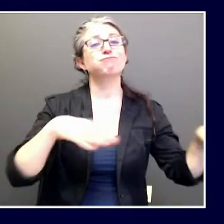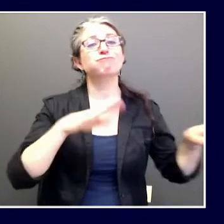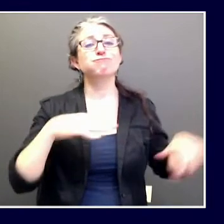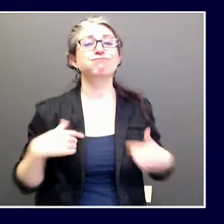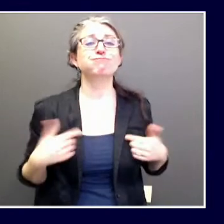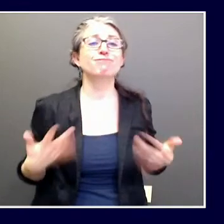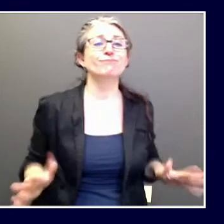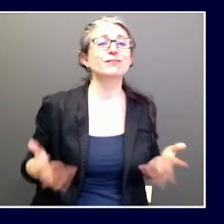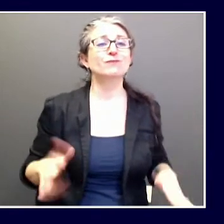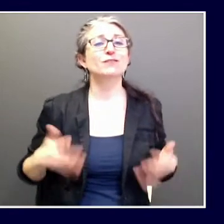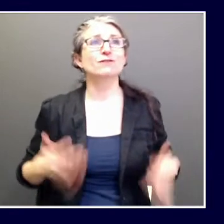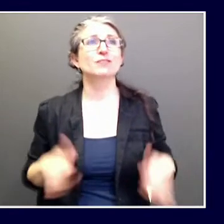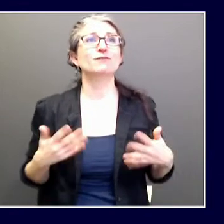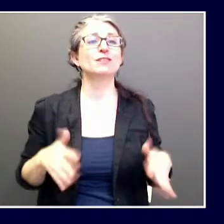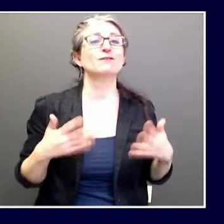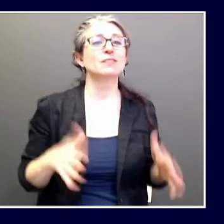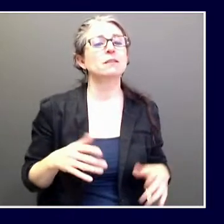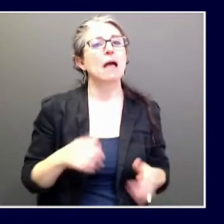tap into that as well.